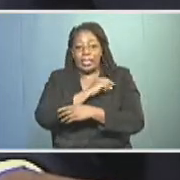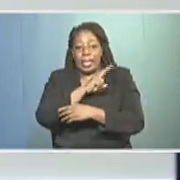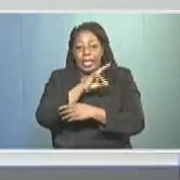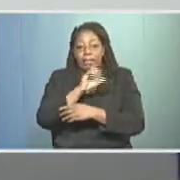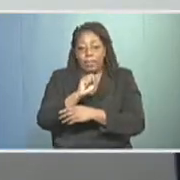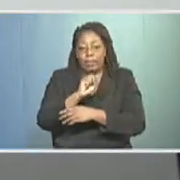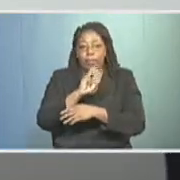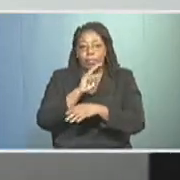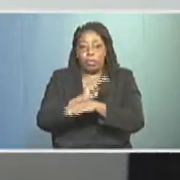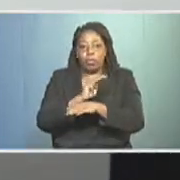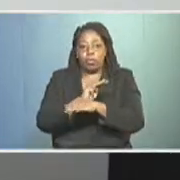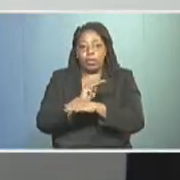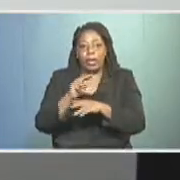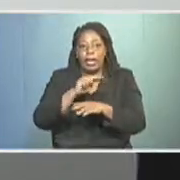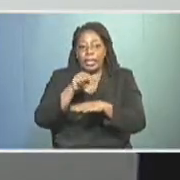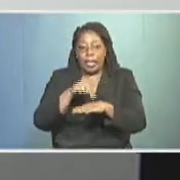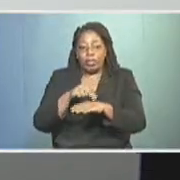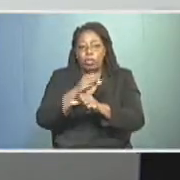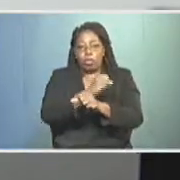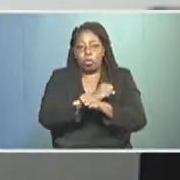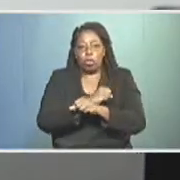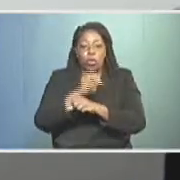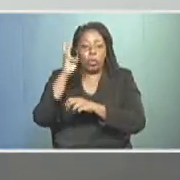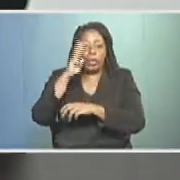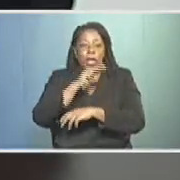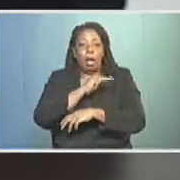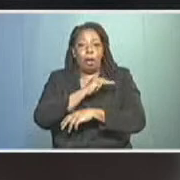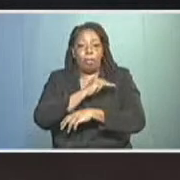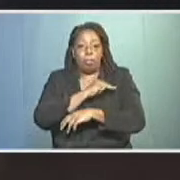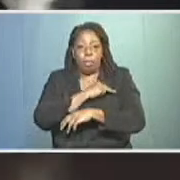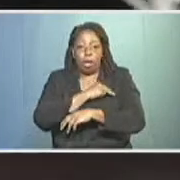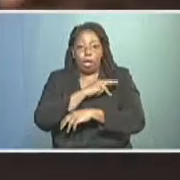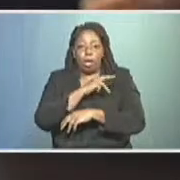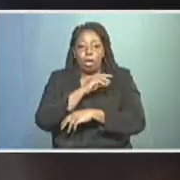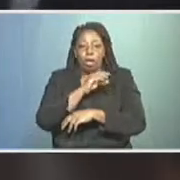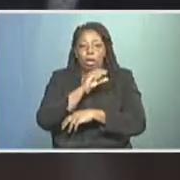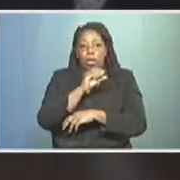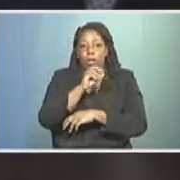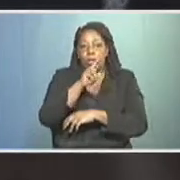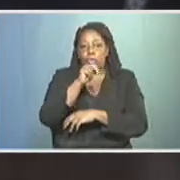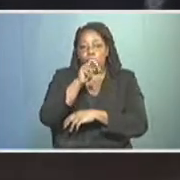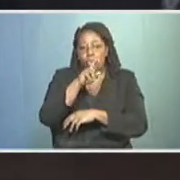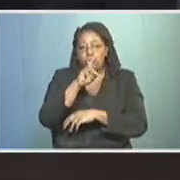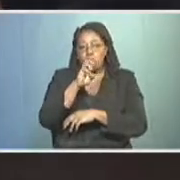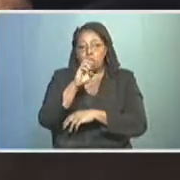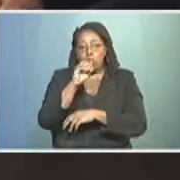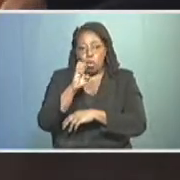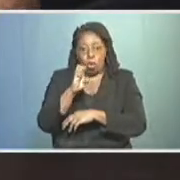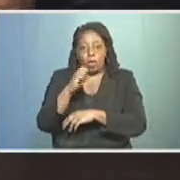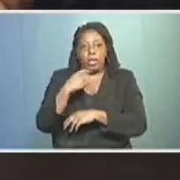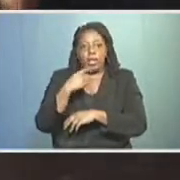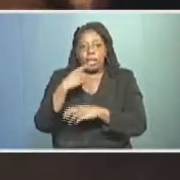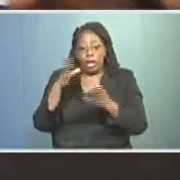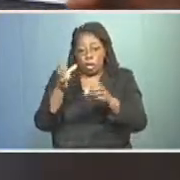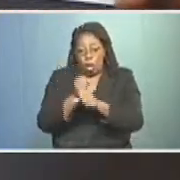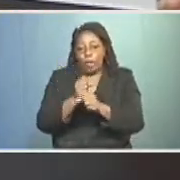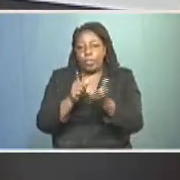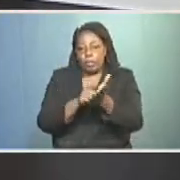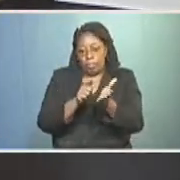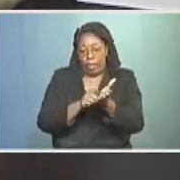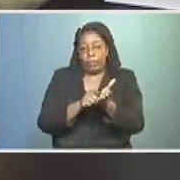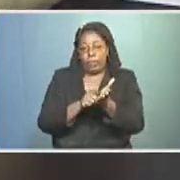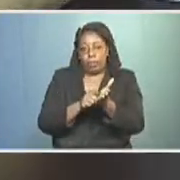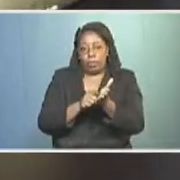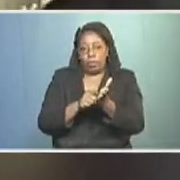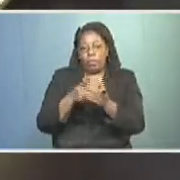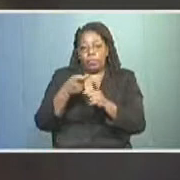of National Security, the Honorable Wayne Munro, both received the message that read, "This is Marcos Alert," from the Office of the